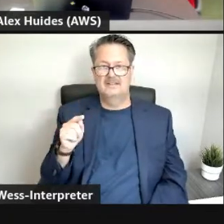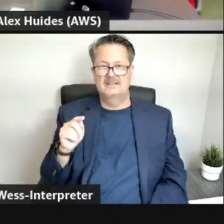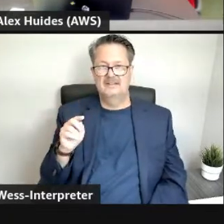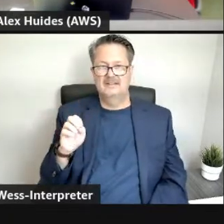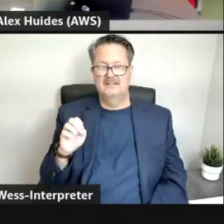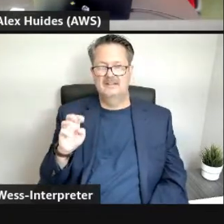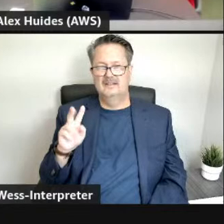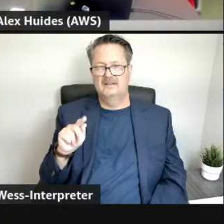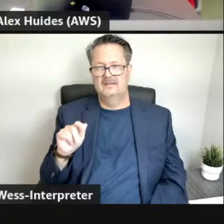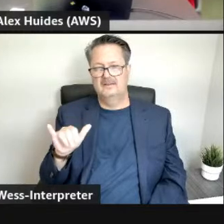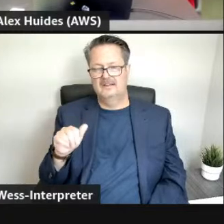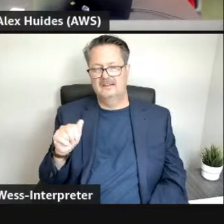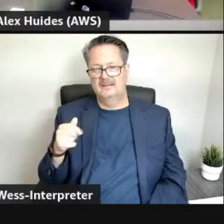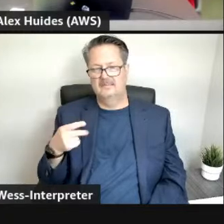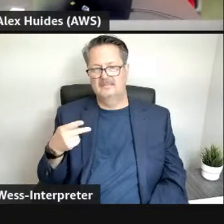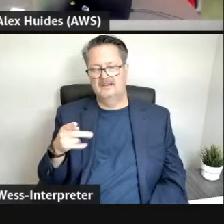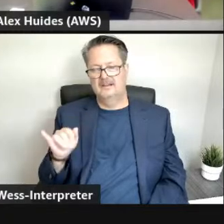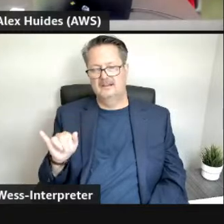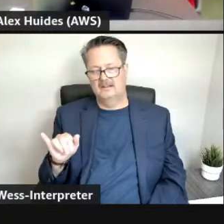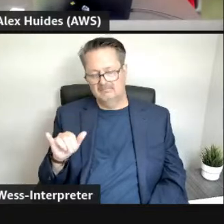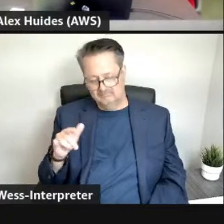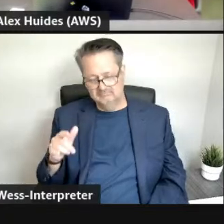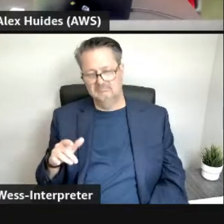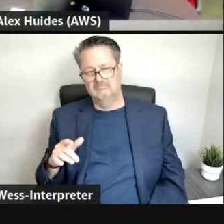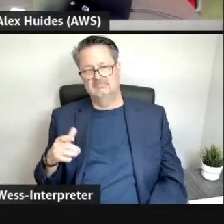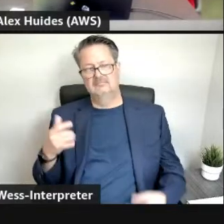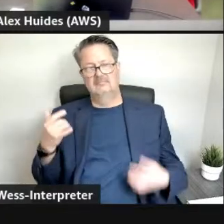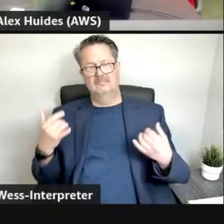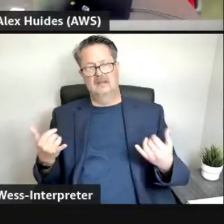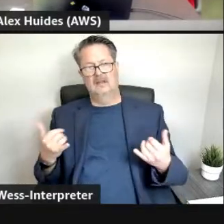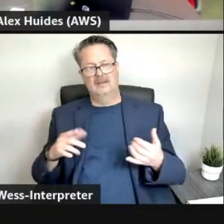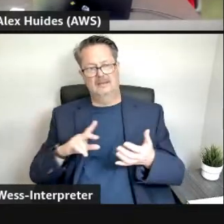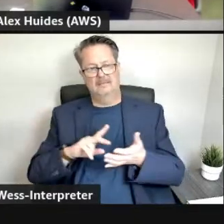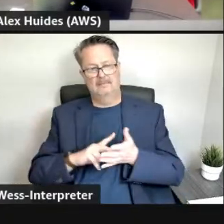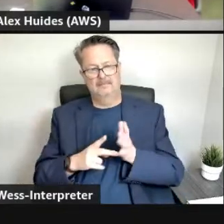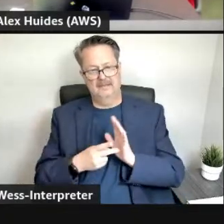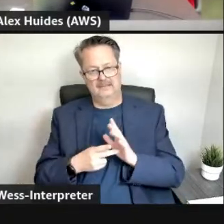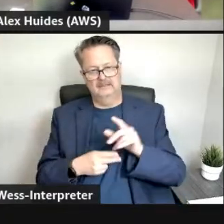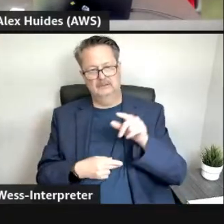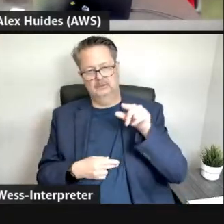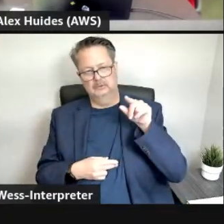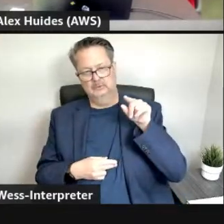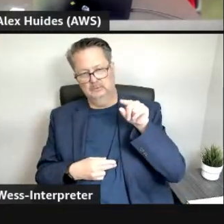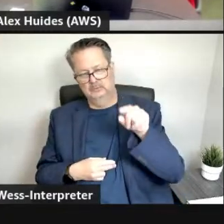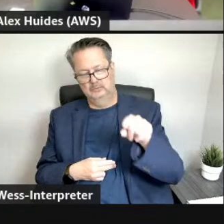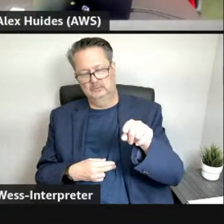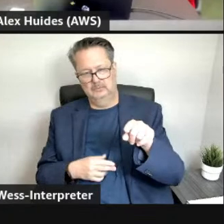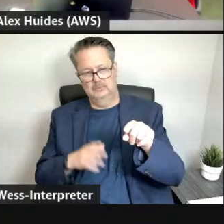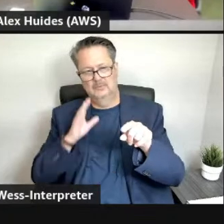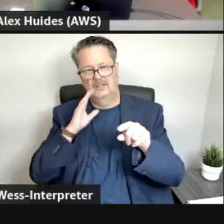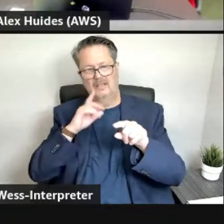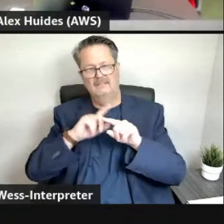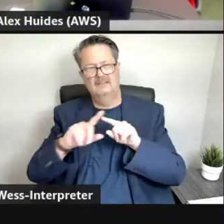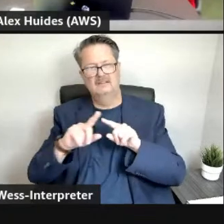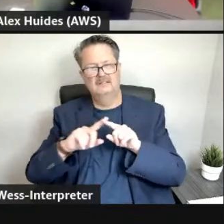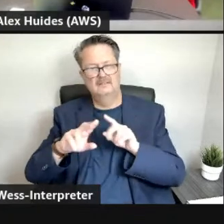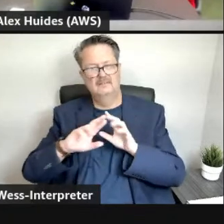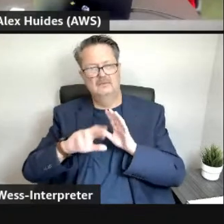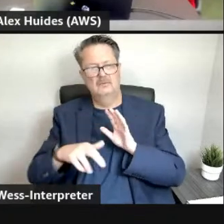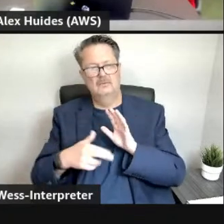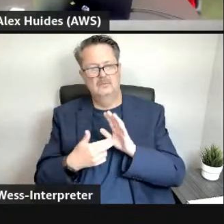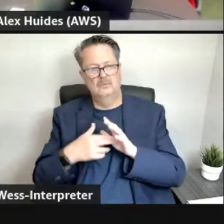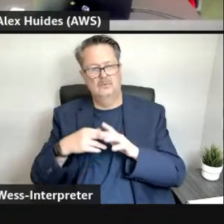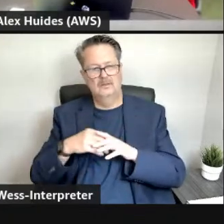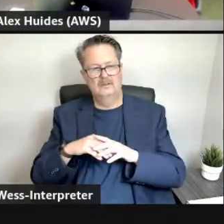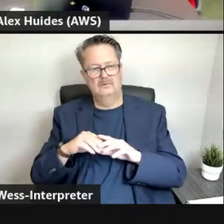model that is role-oriented. That means that you will actually have, well, different roles within your organization,